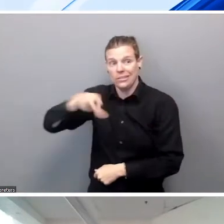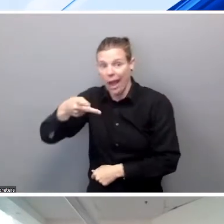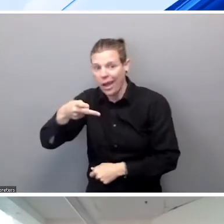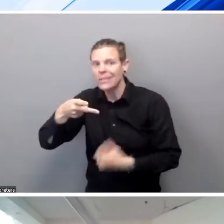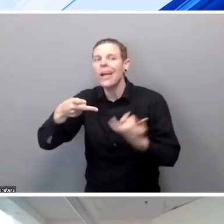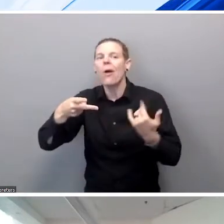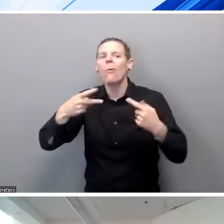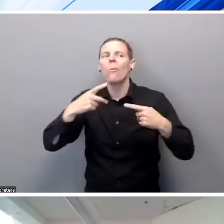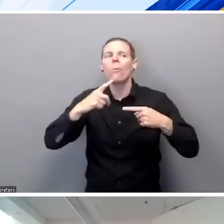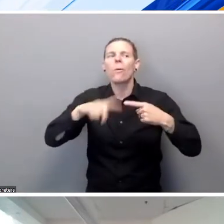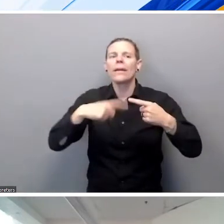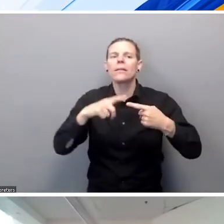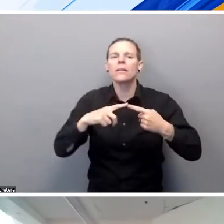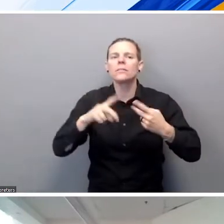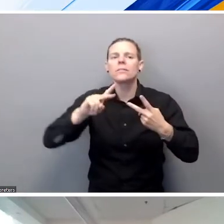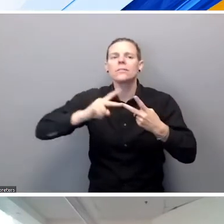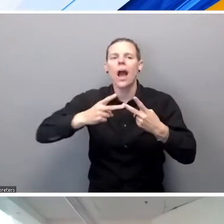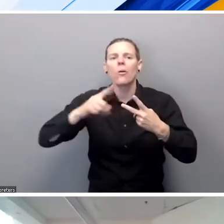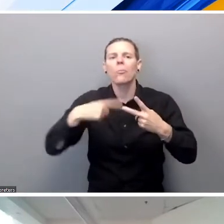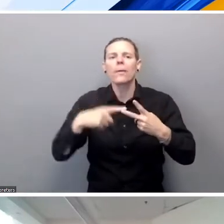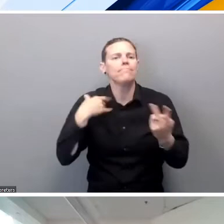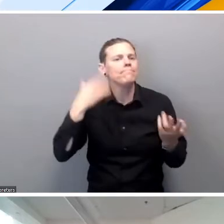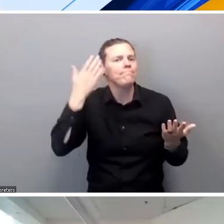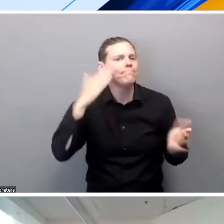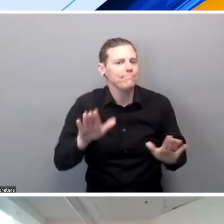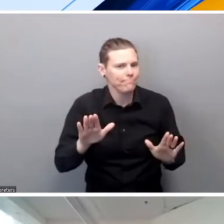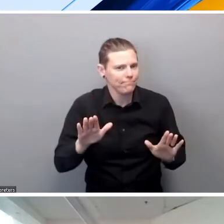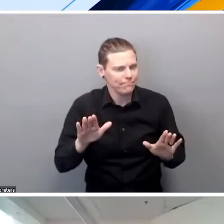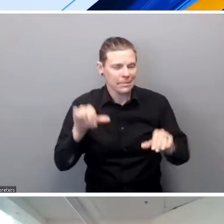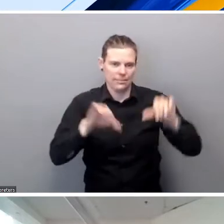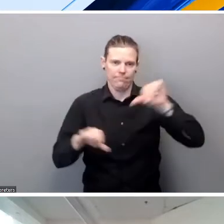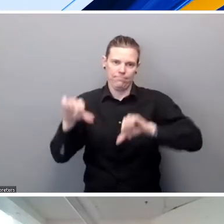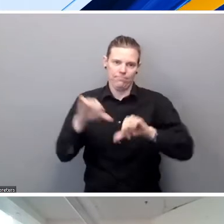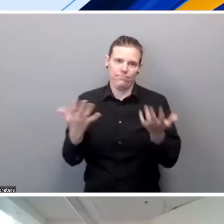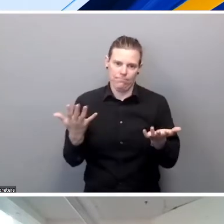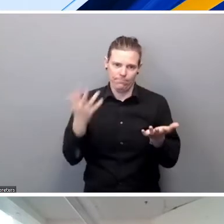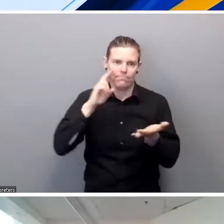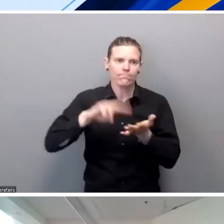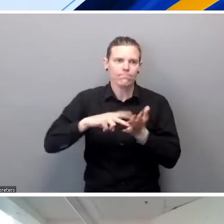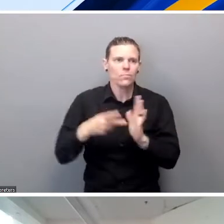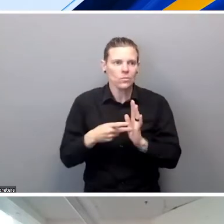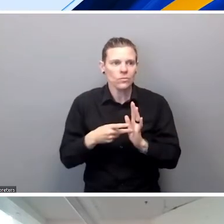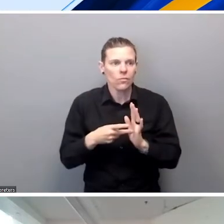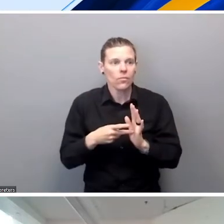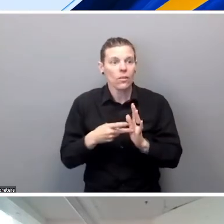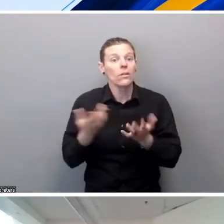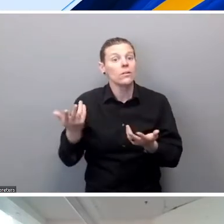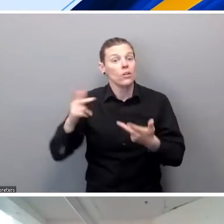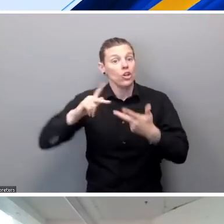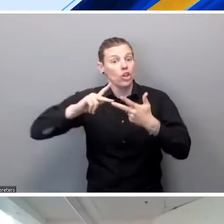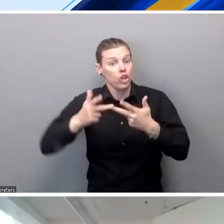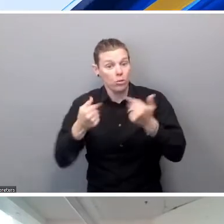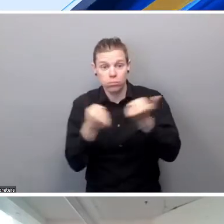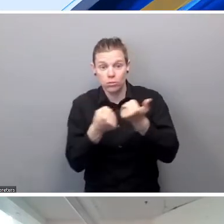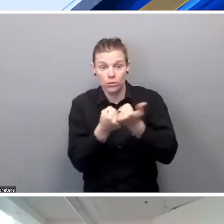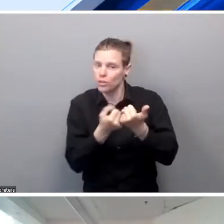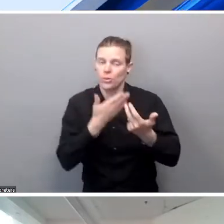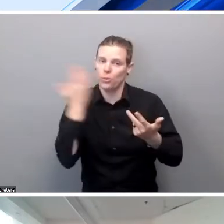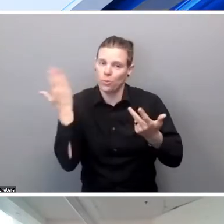that second shot, but no history of a booster, and had recently just returned and